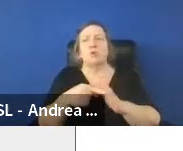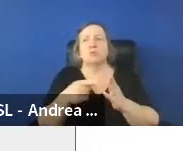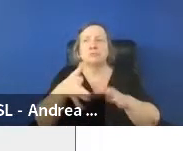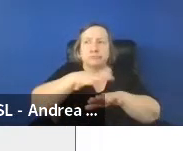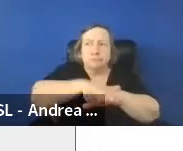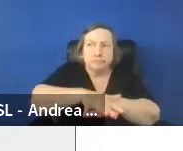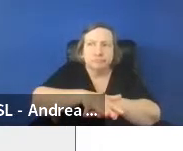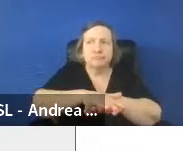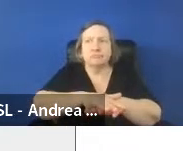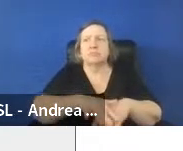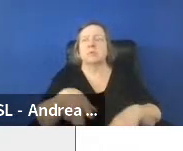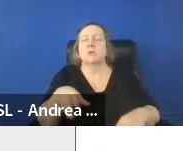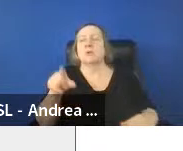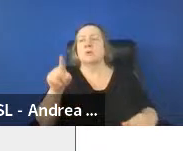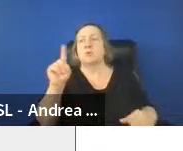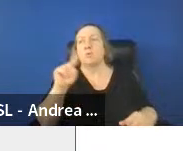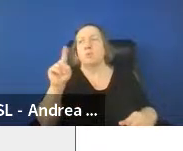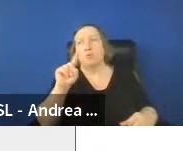kind of show where